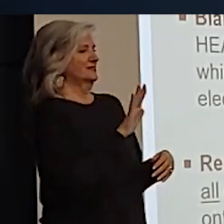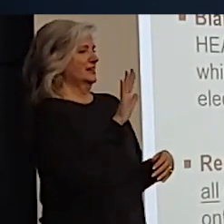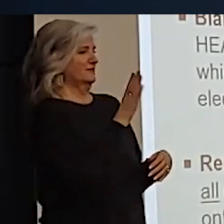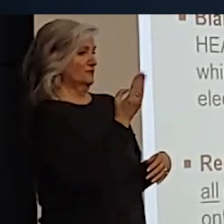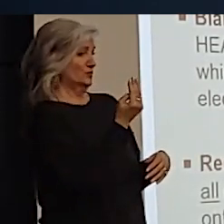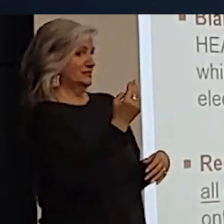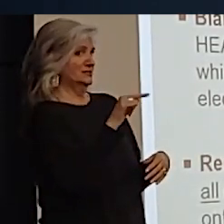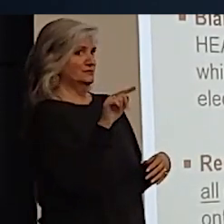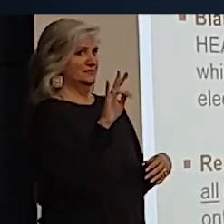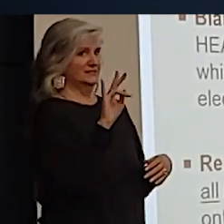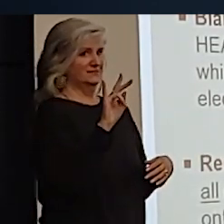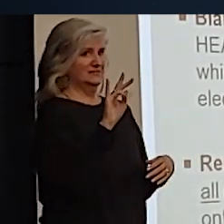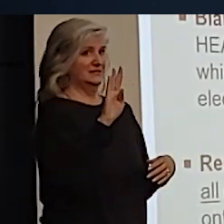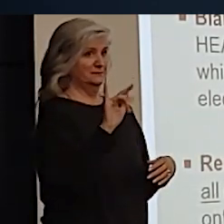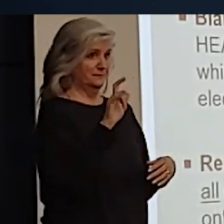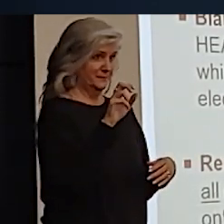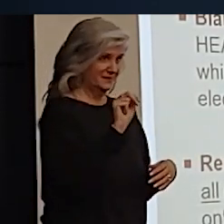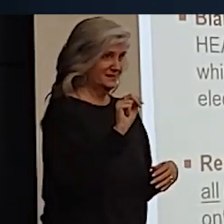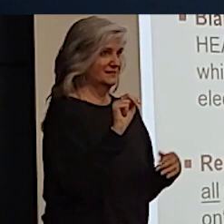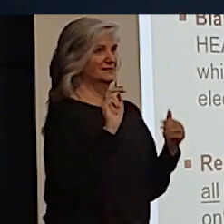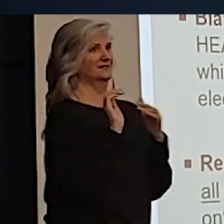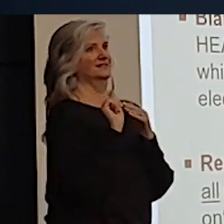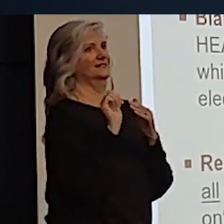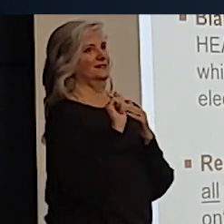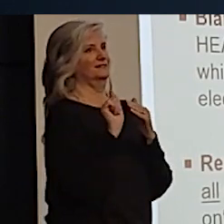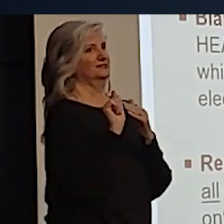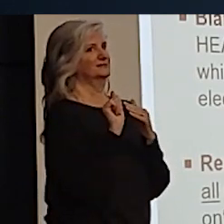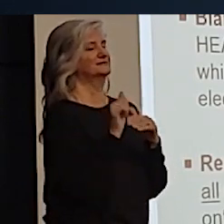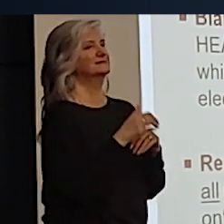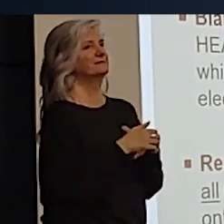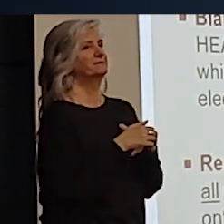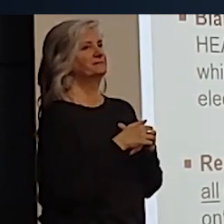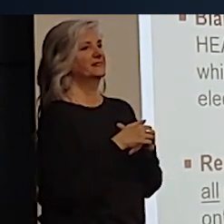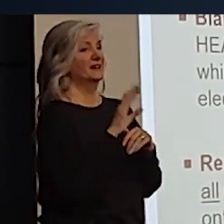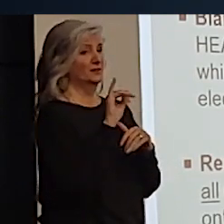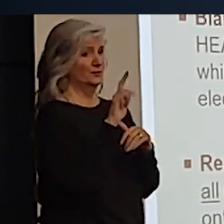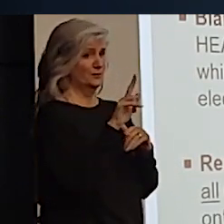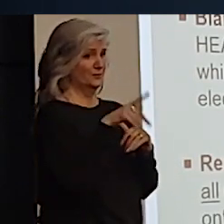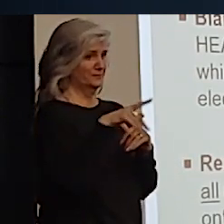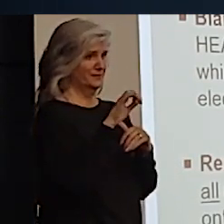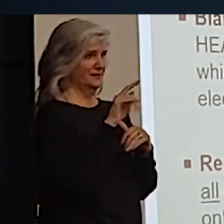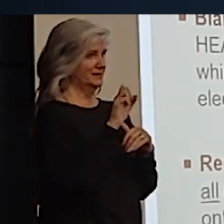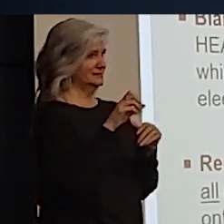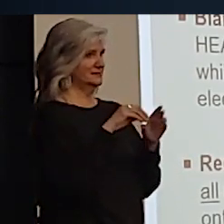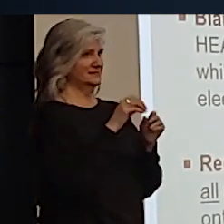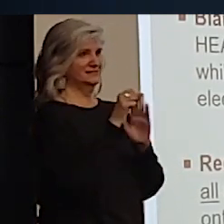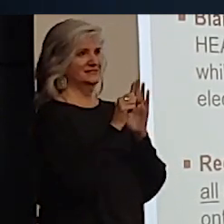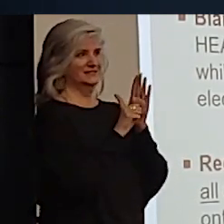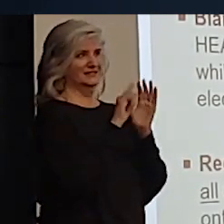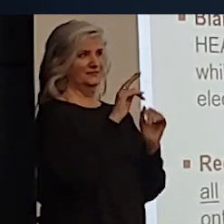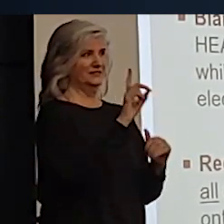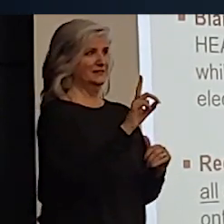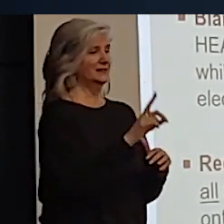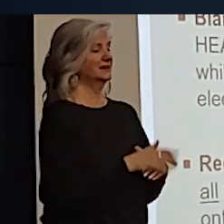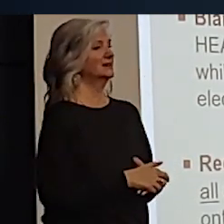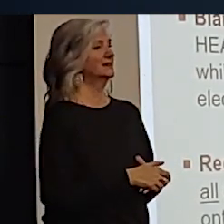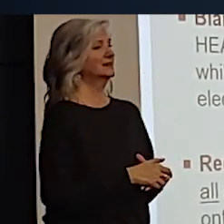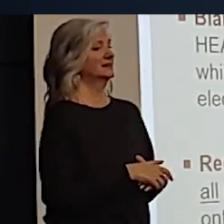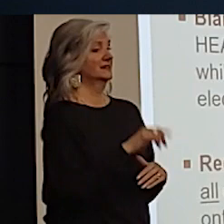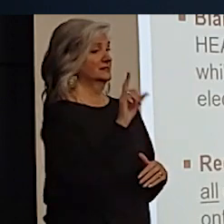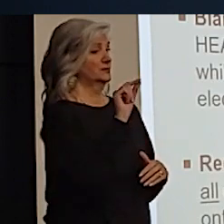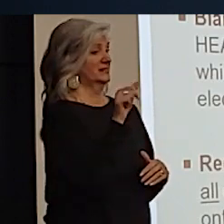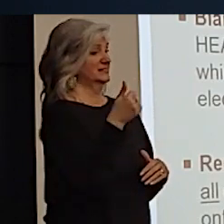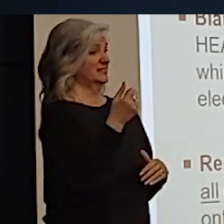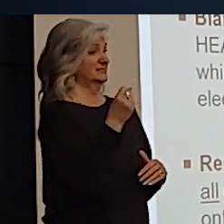$14 and $17 billion on coal plants in the state of Indiana in the